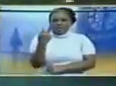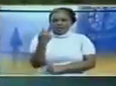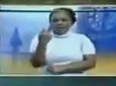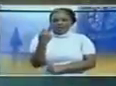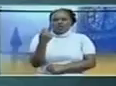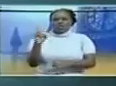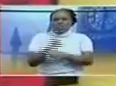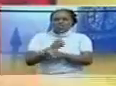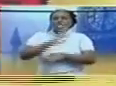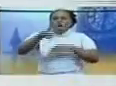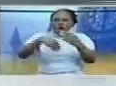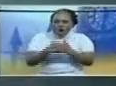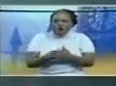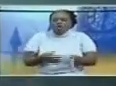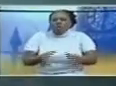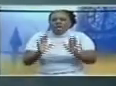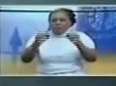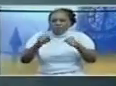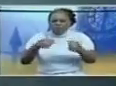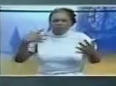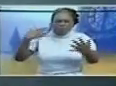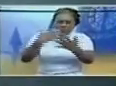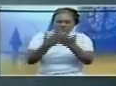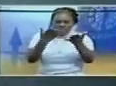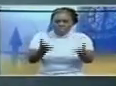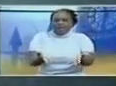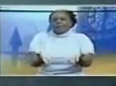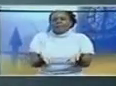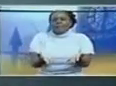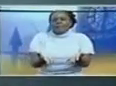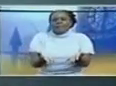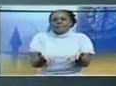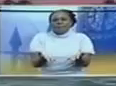using all means we could to get to our destinations.